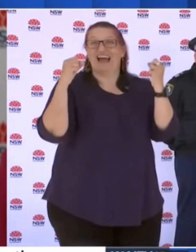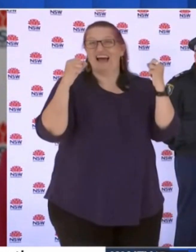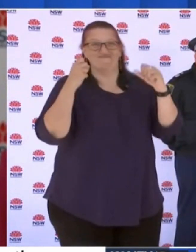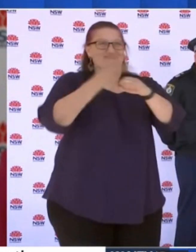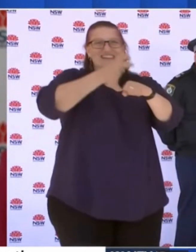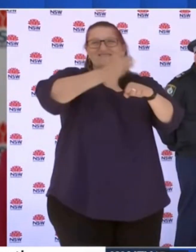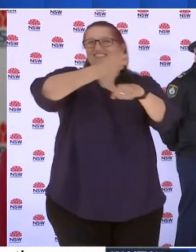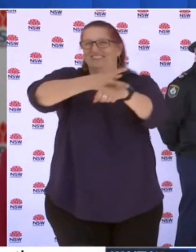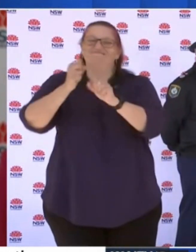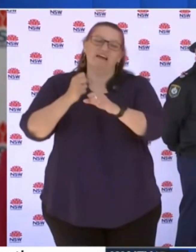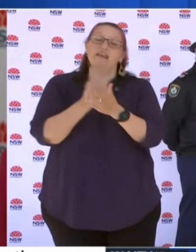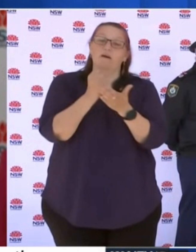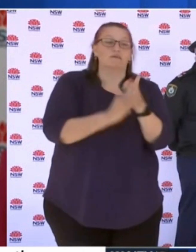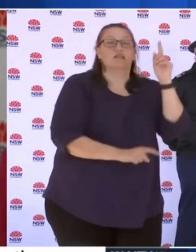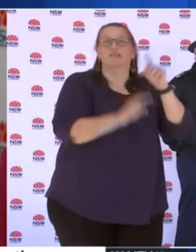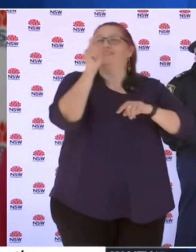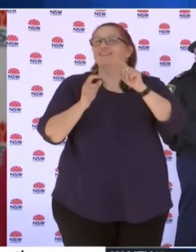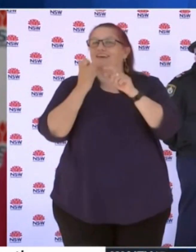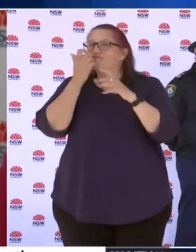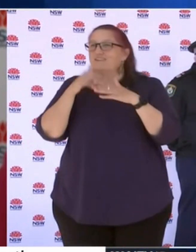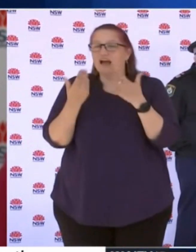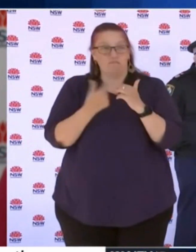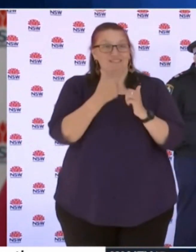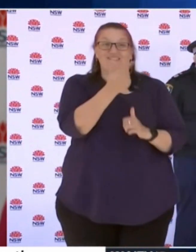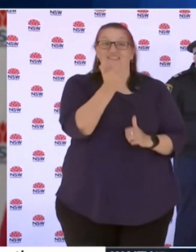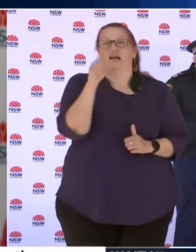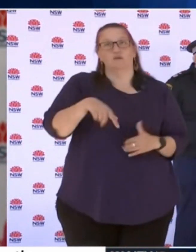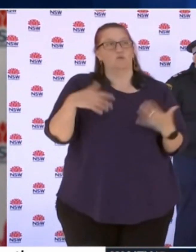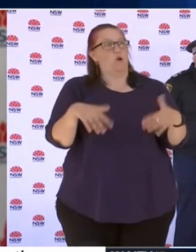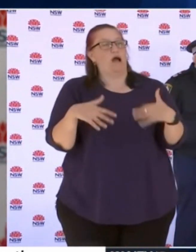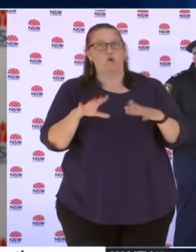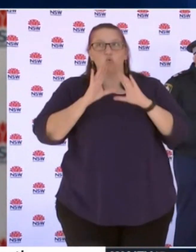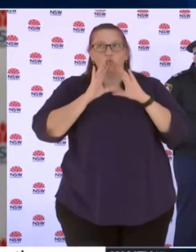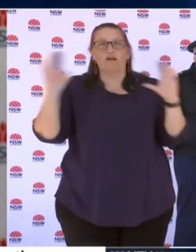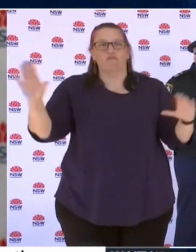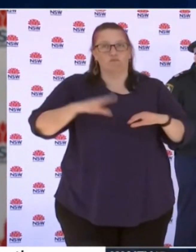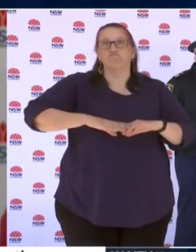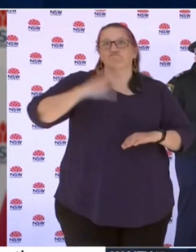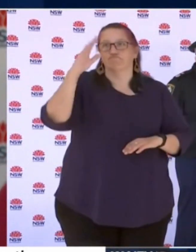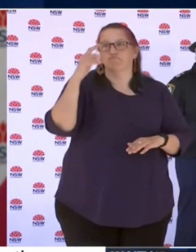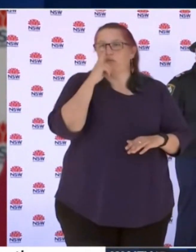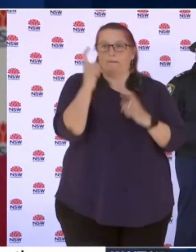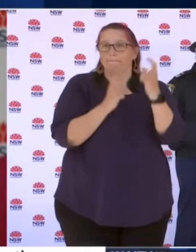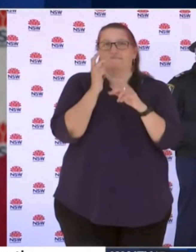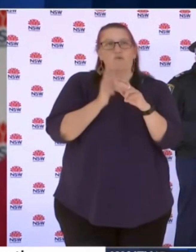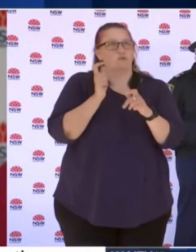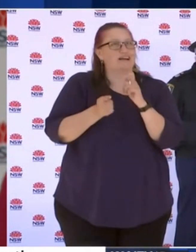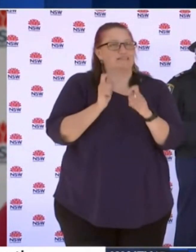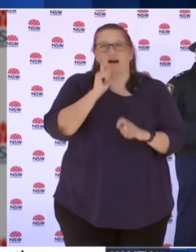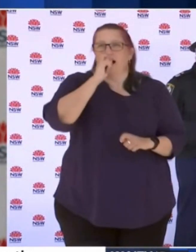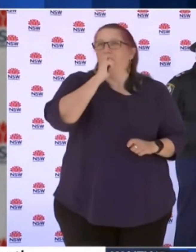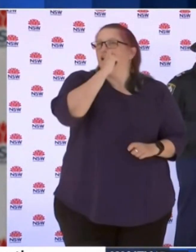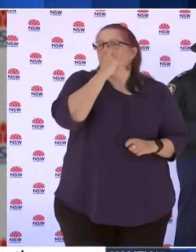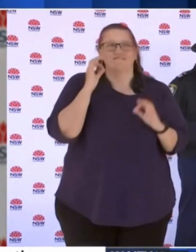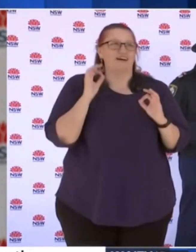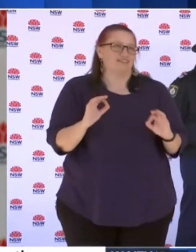do jump around a bit, and what I want to express is my incredible gratitude for the community in responding for those testing. But